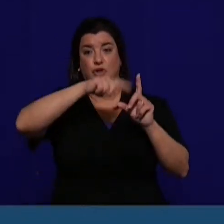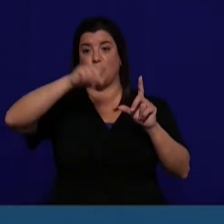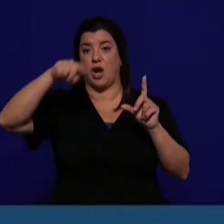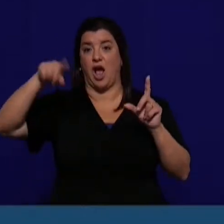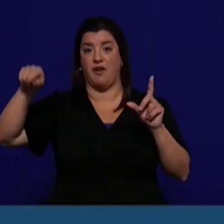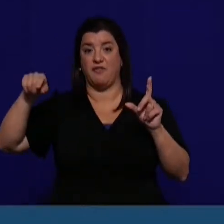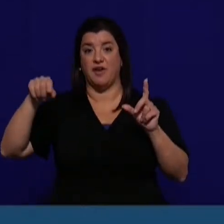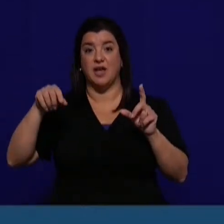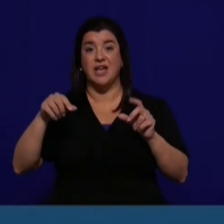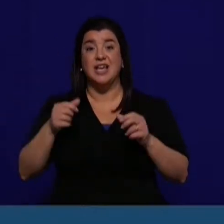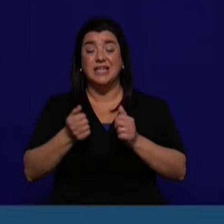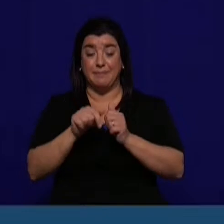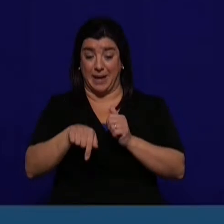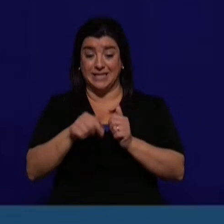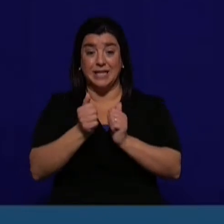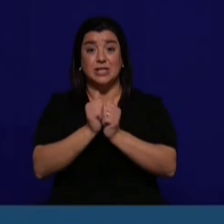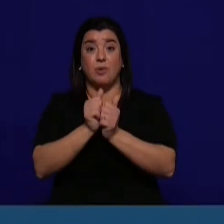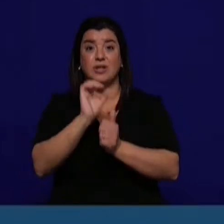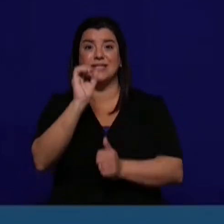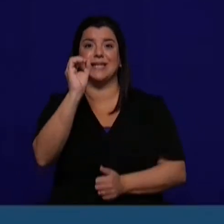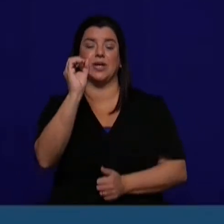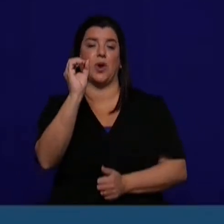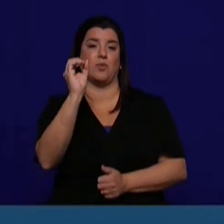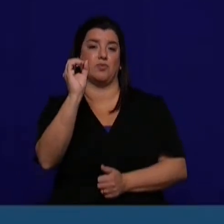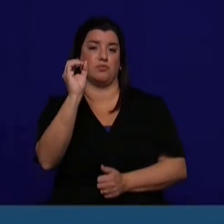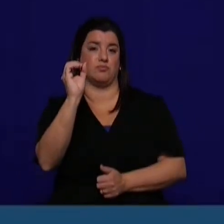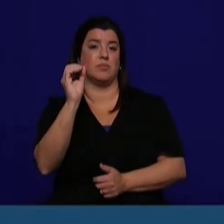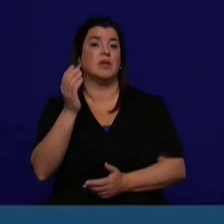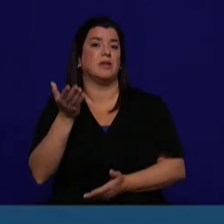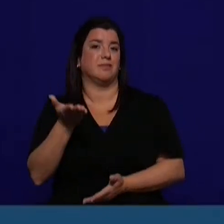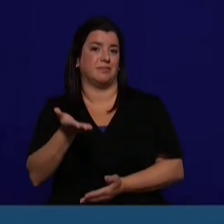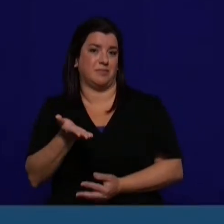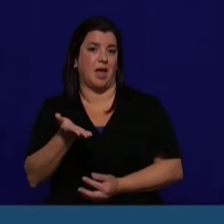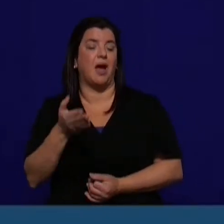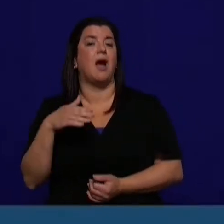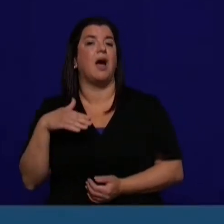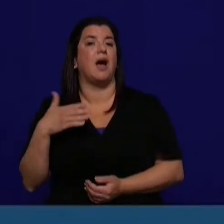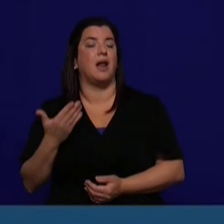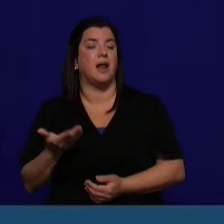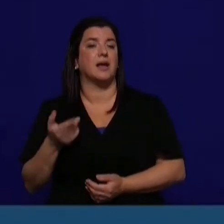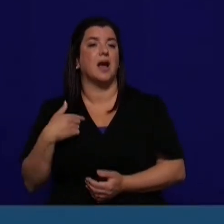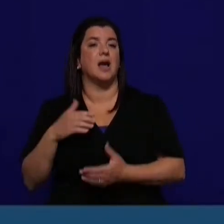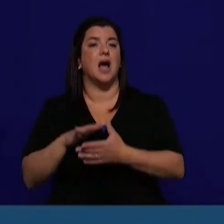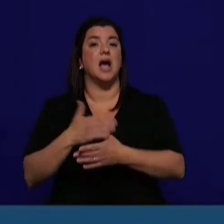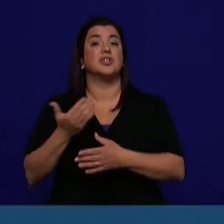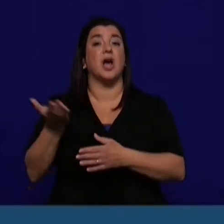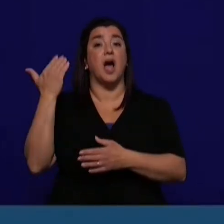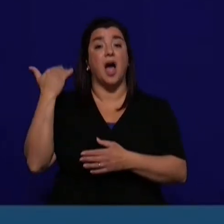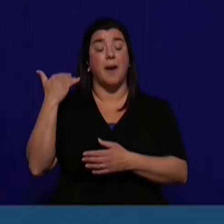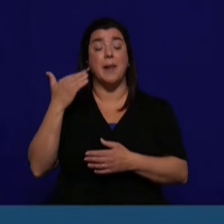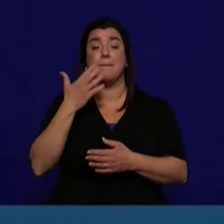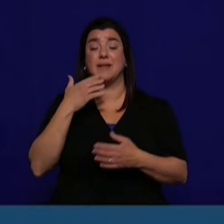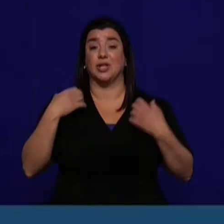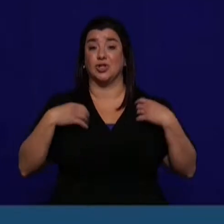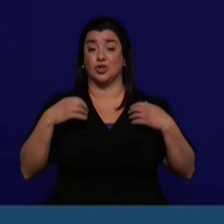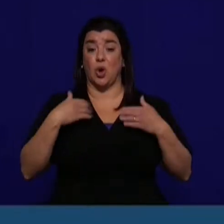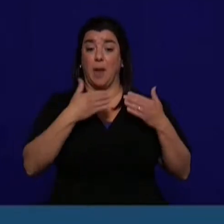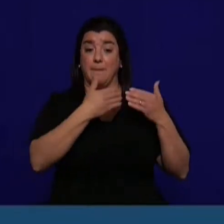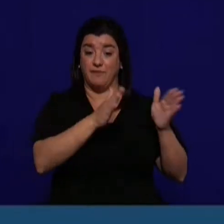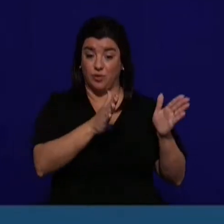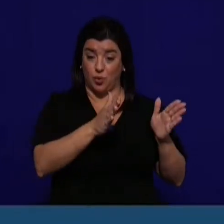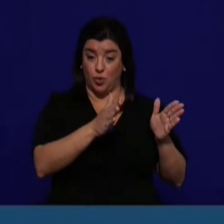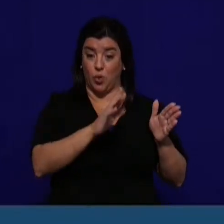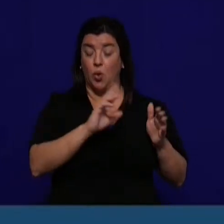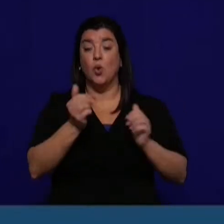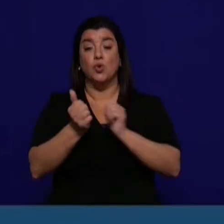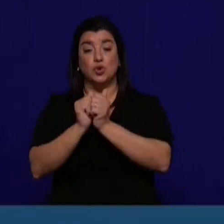kellniex każijiet li huma relatati u l-impatt qiegħed hemmhekk fejn anka meta kellna l-iskejjel miftuħin u kien qed ikollna tfal li